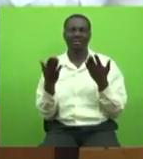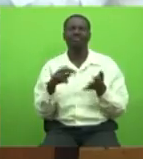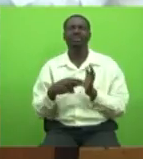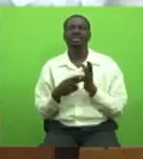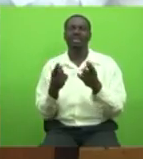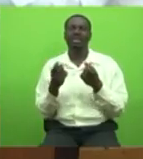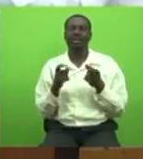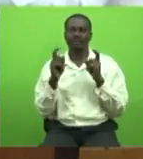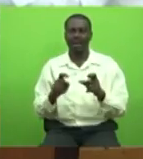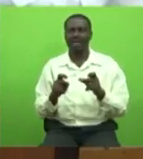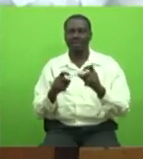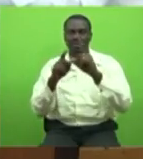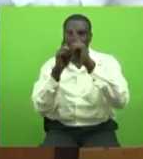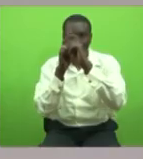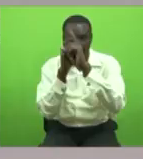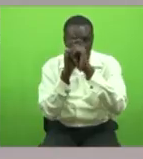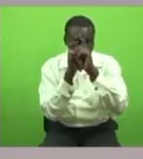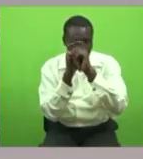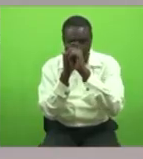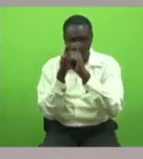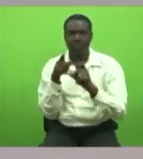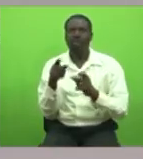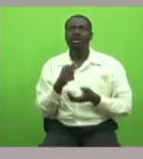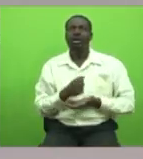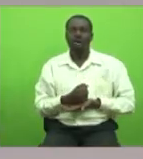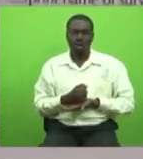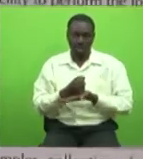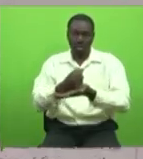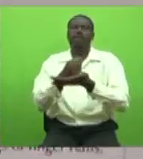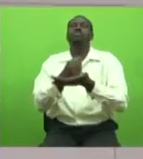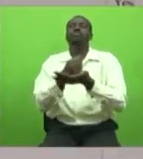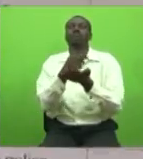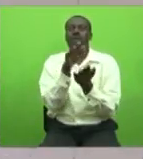today, so that they can help us as evidence.